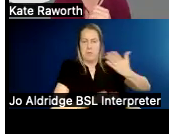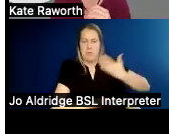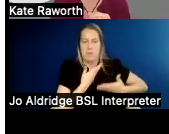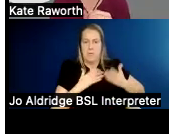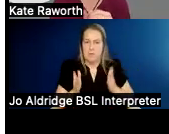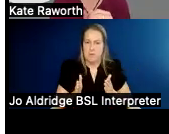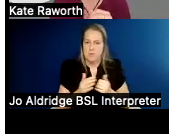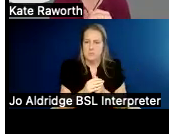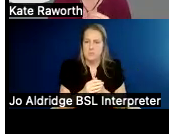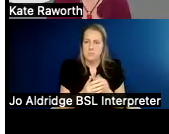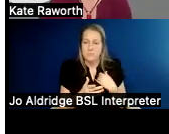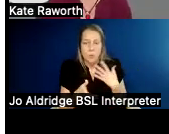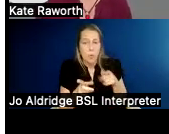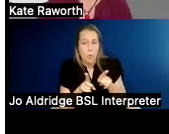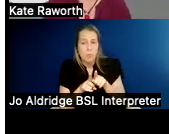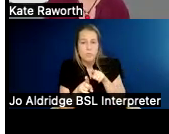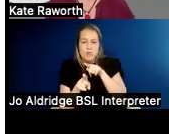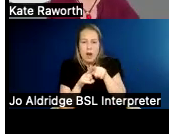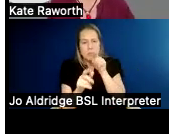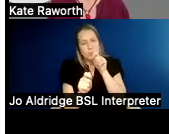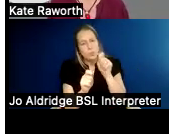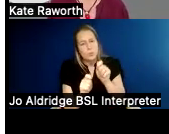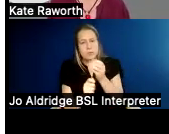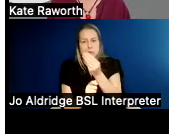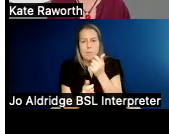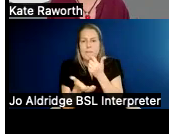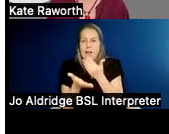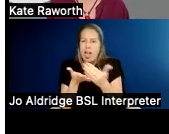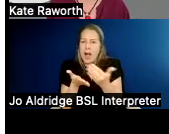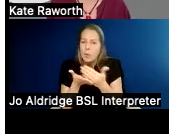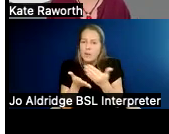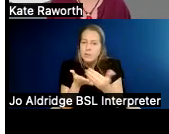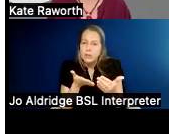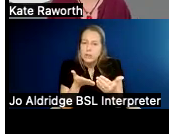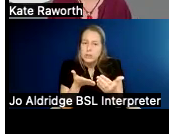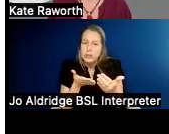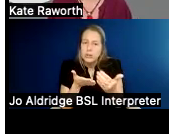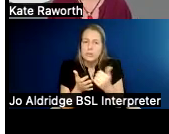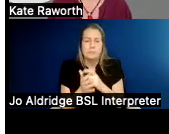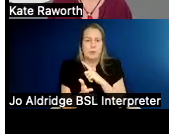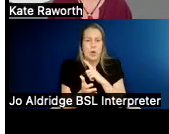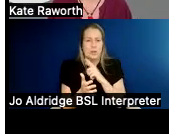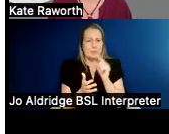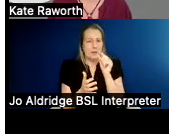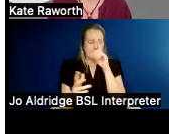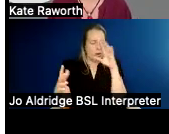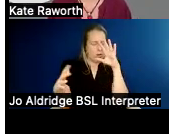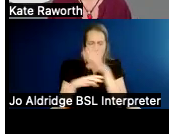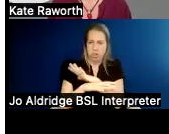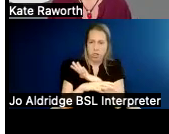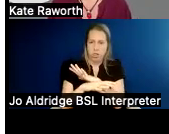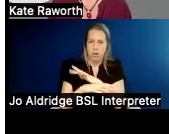language is very technical. Novel entities actually sounds like an exciting Christmas present to some people. So I renamed it chemical